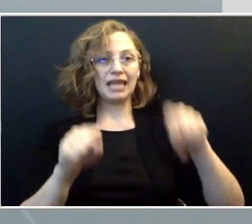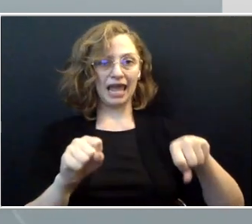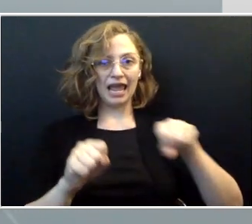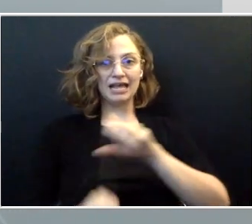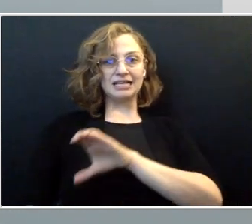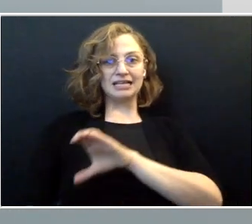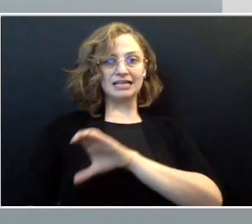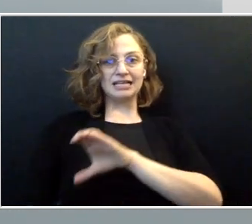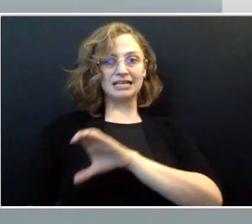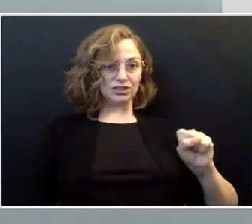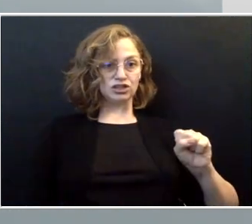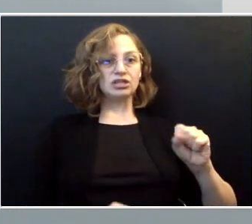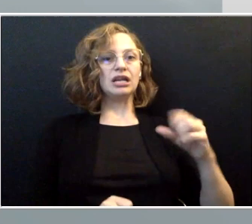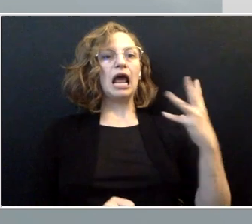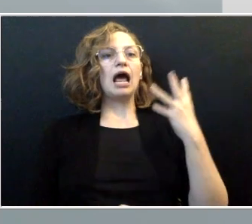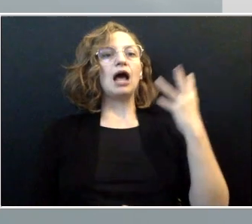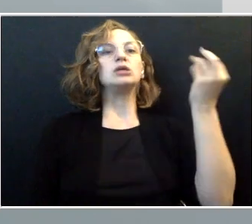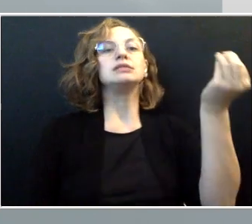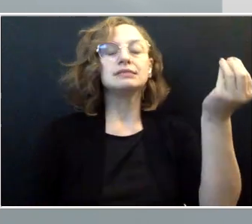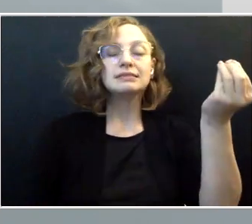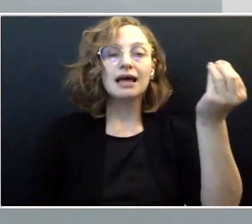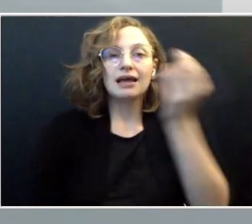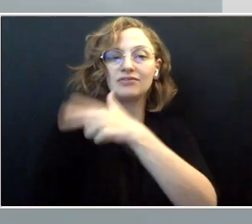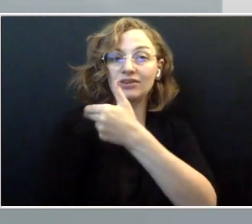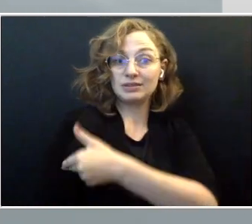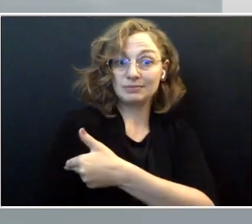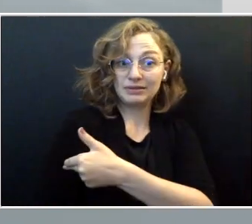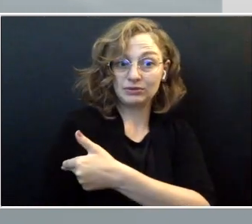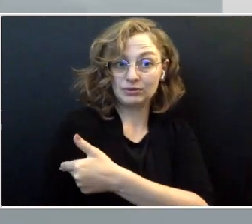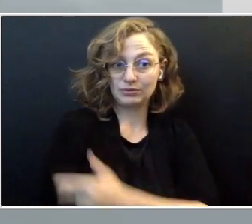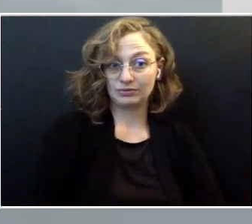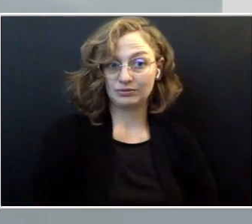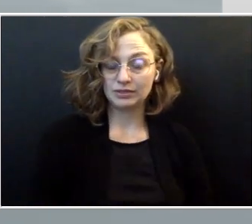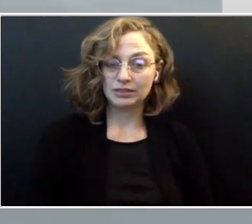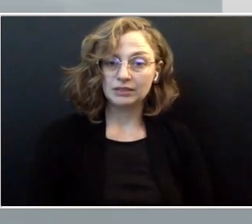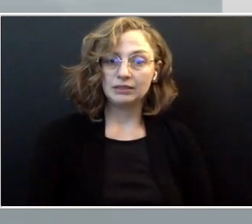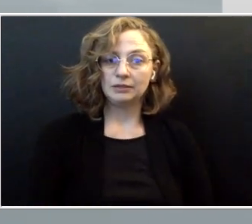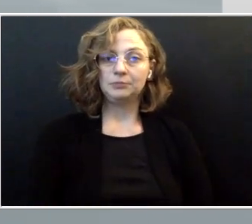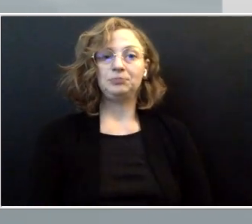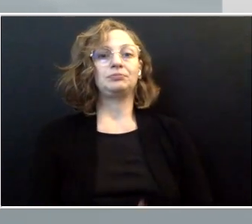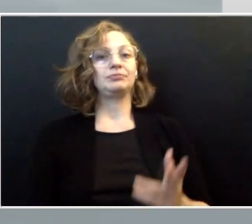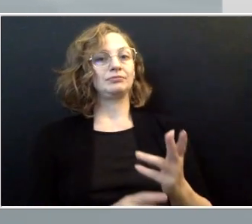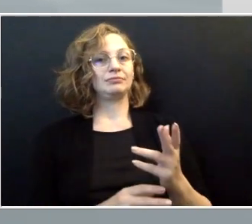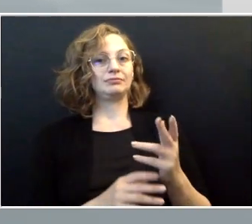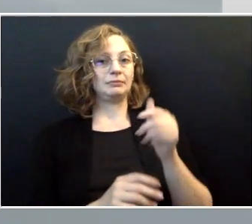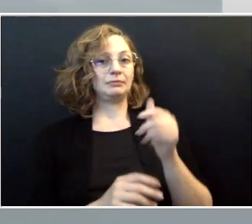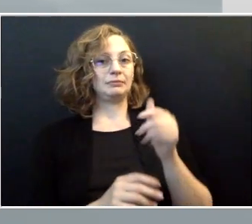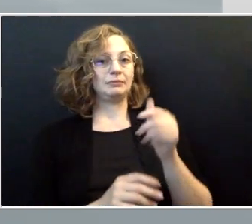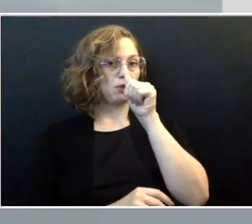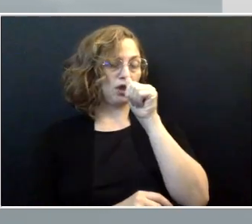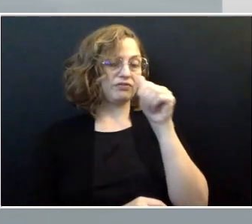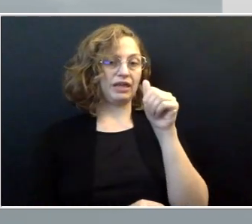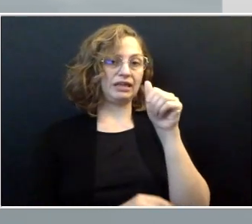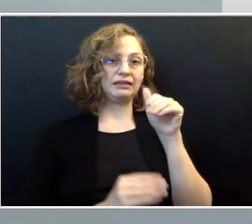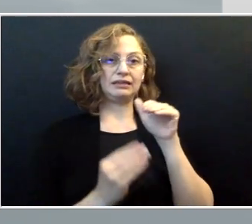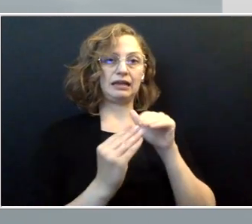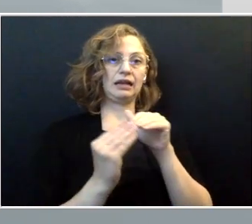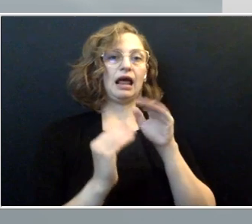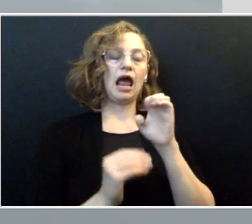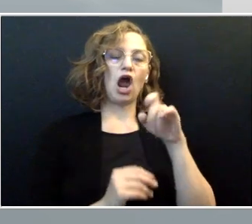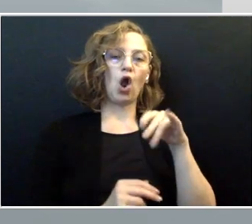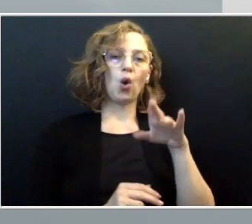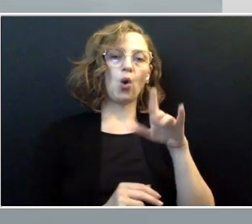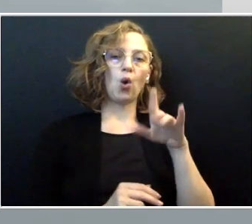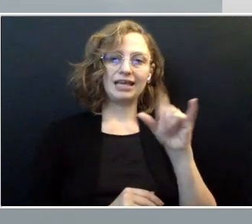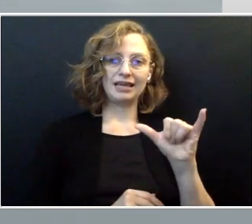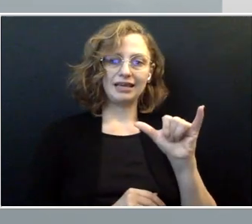hospitals. In a project backed by private equity, there are some concerns. And medical experts are sounding